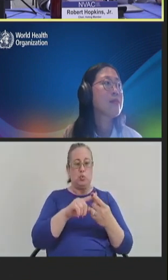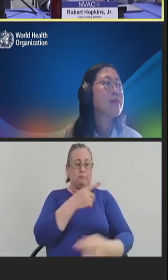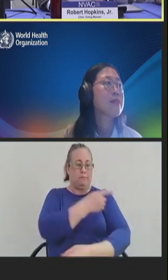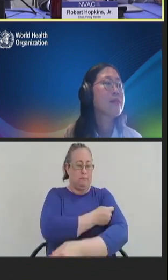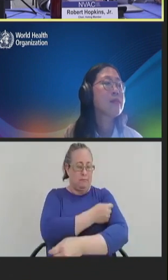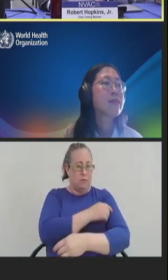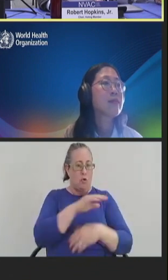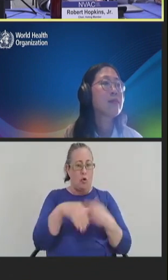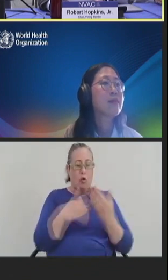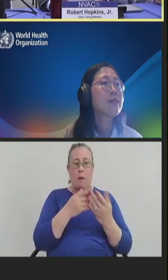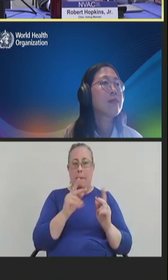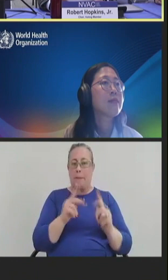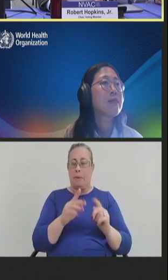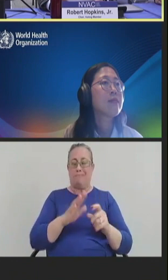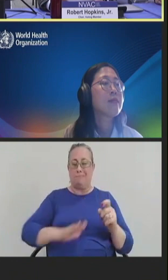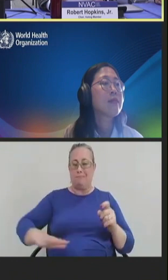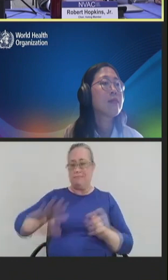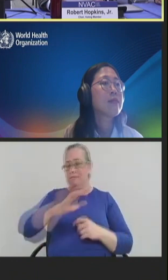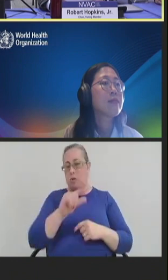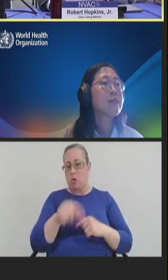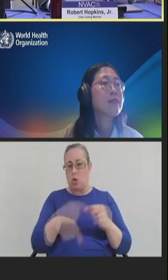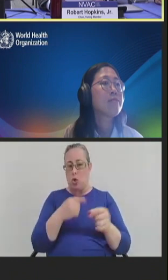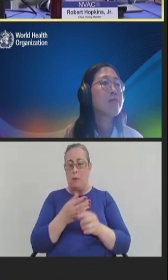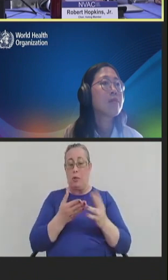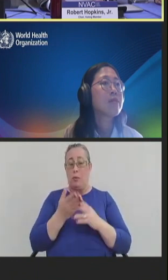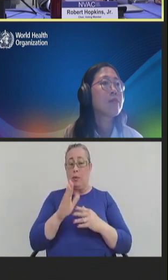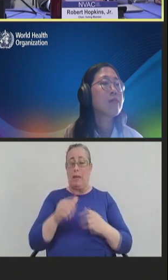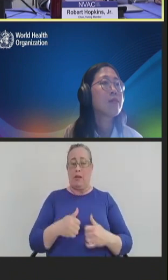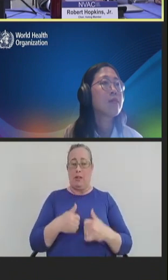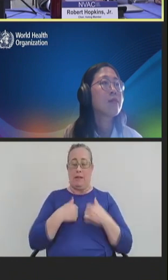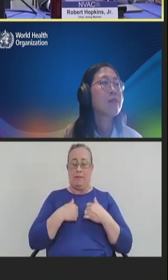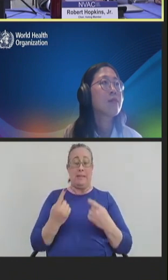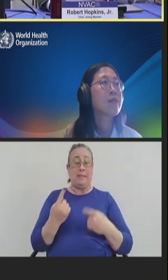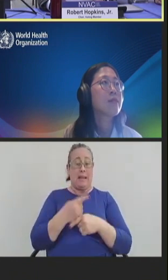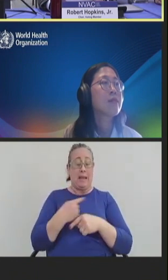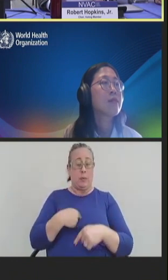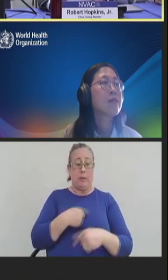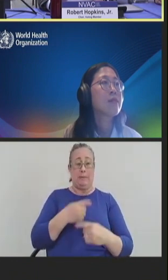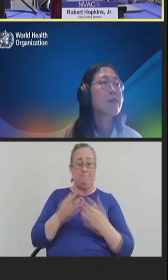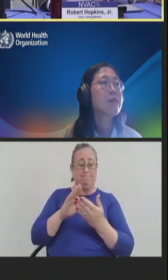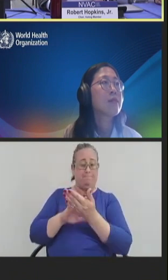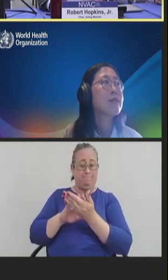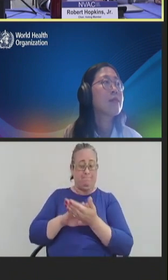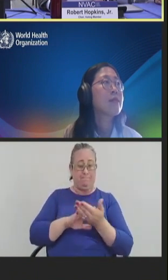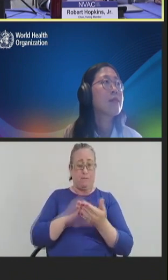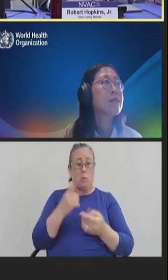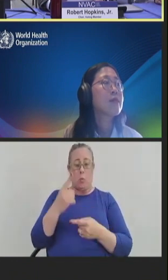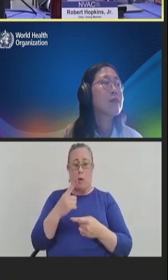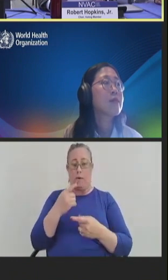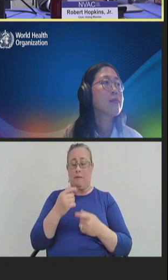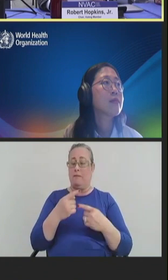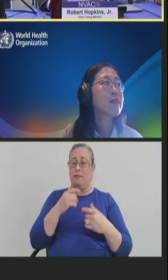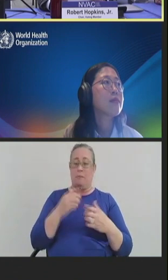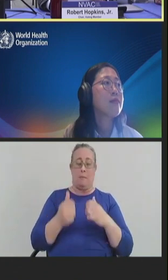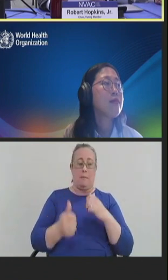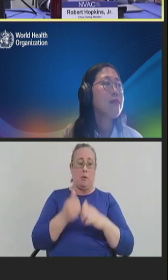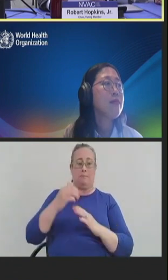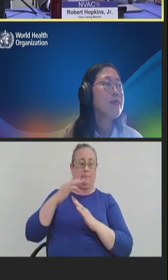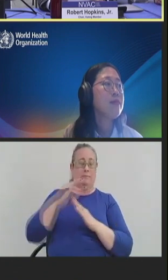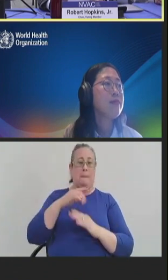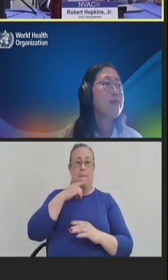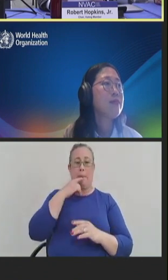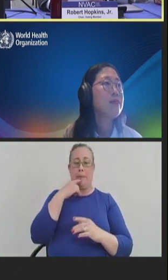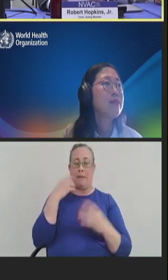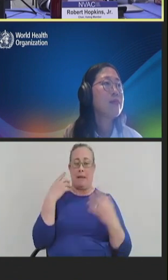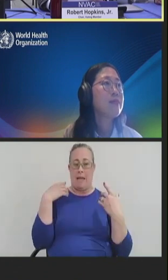across the globe throughout their lifespan. Today, we celebrate one of our greatest public health accomplishments. We will now